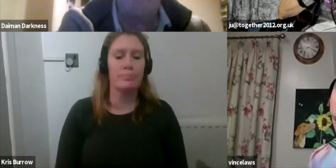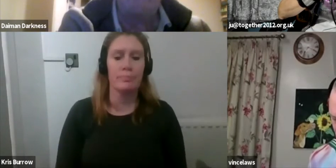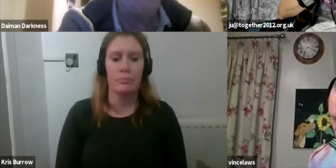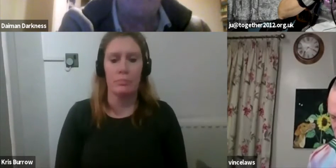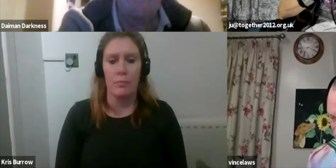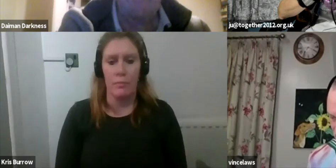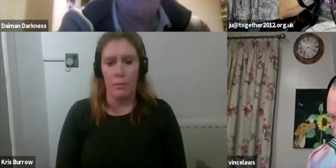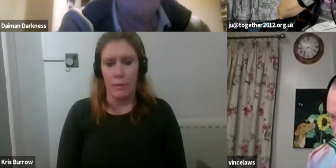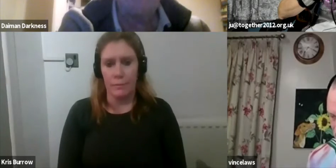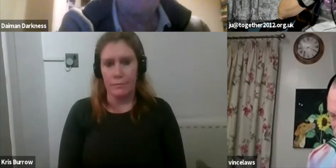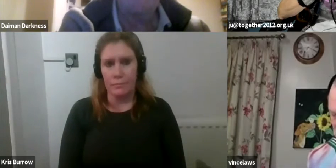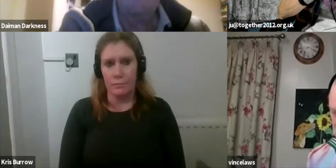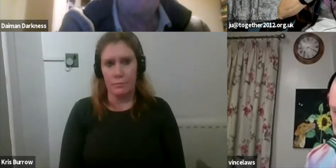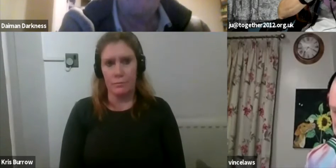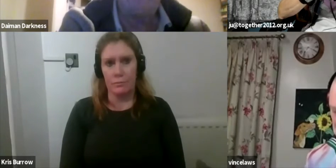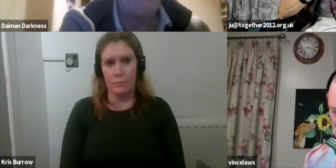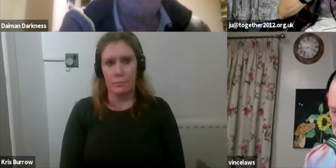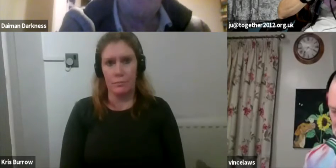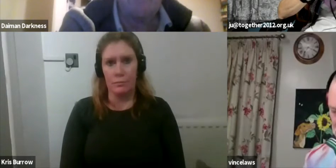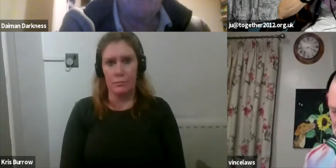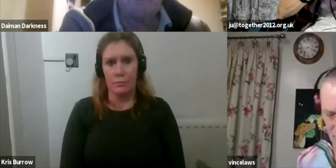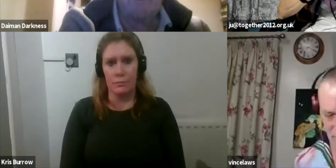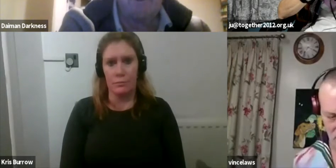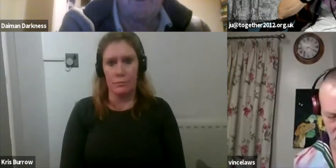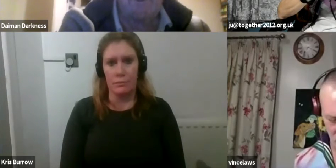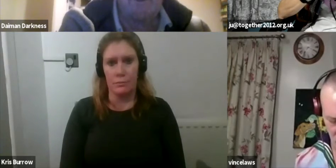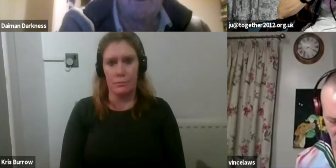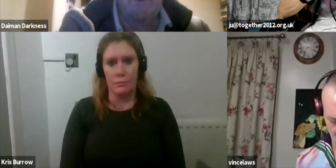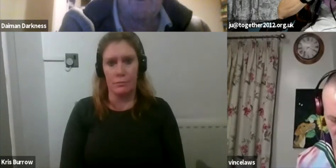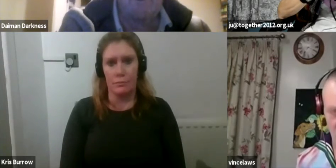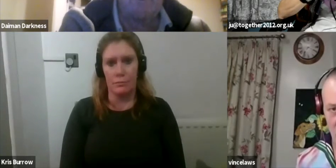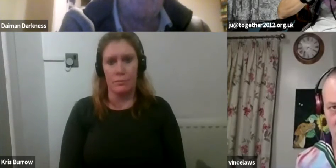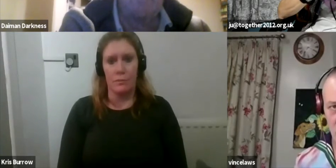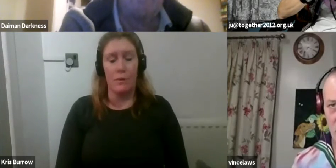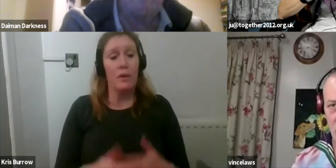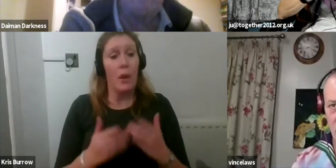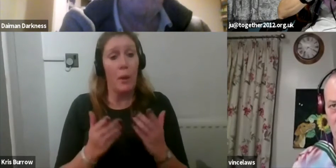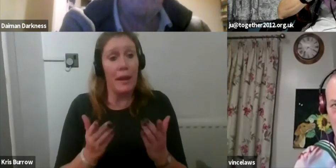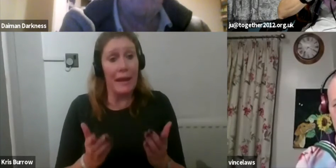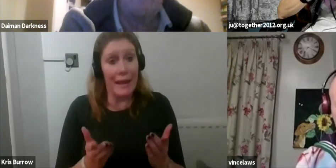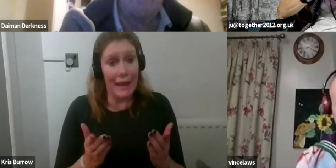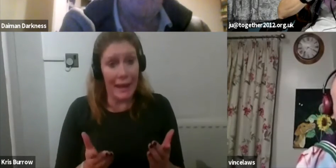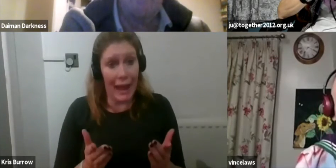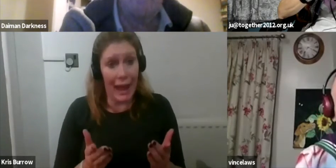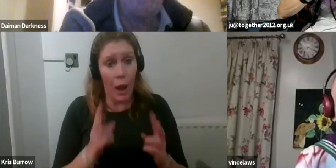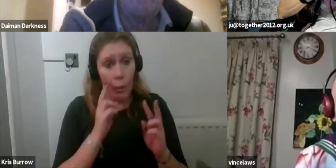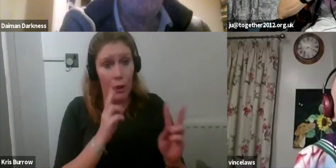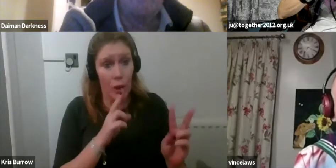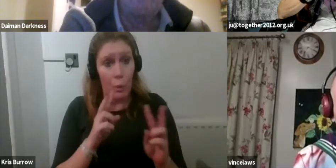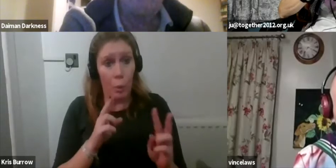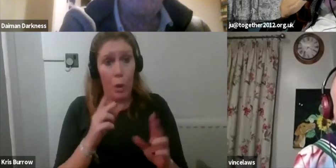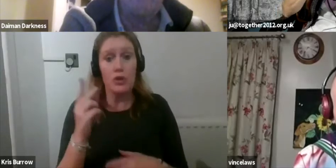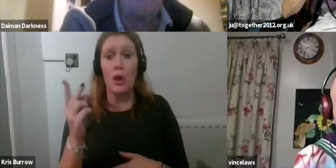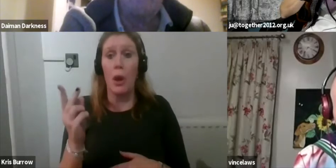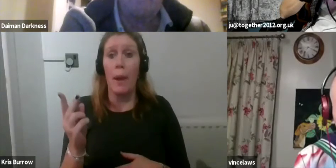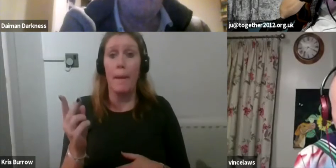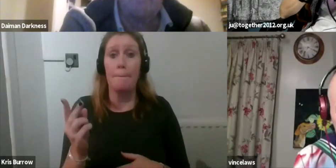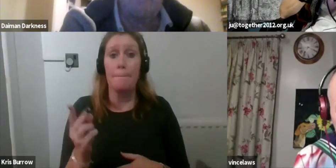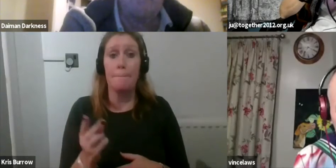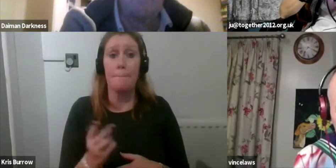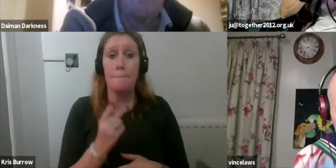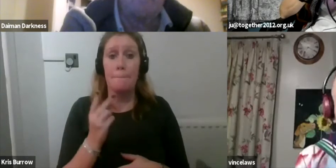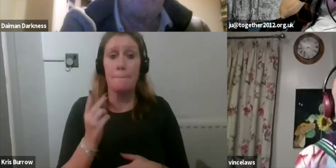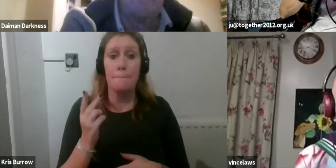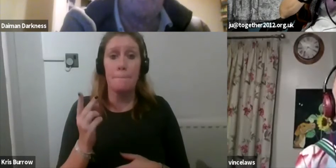very gratifying. So we're now going to watch both productions. Well, I should say watch